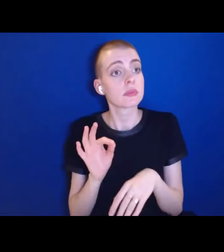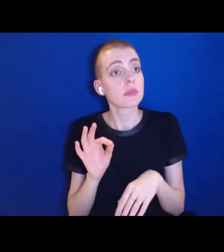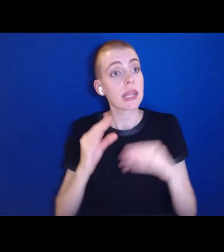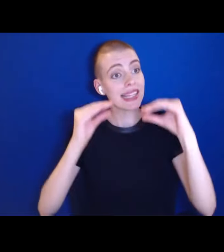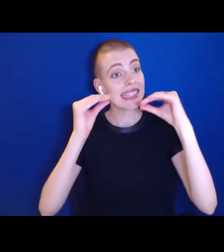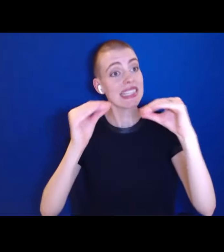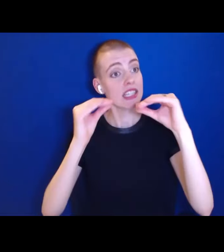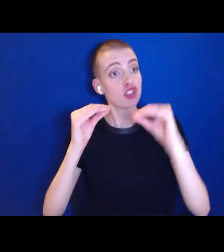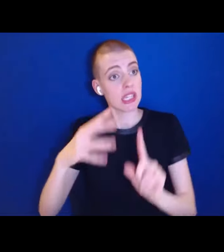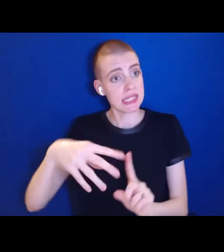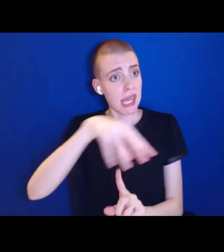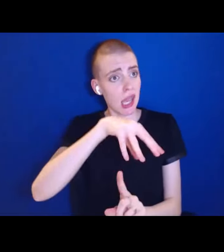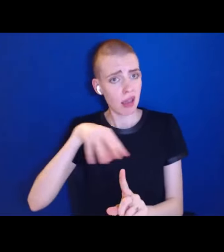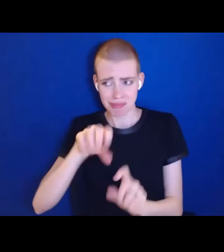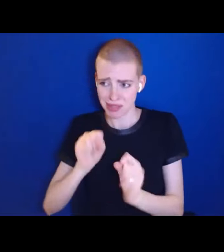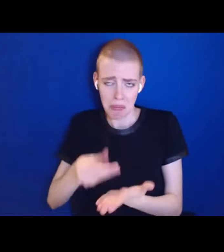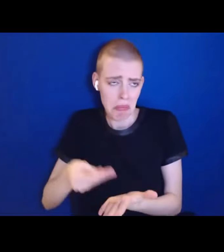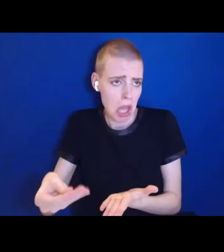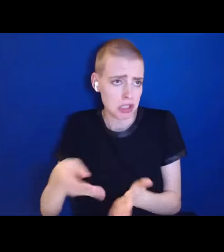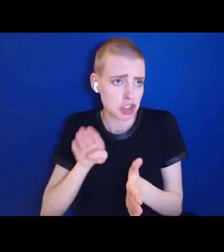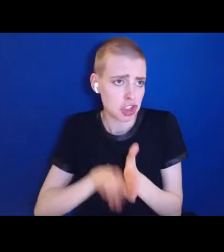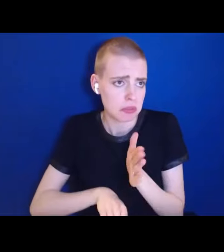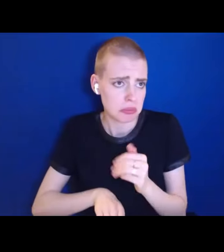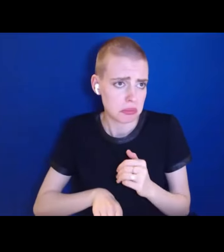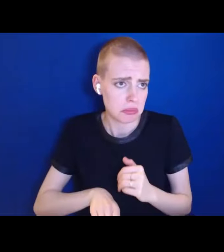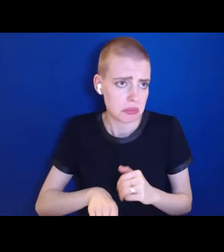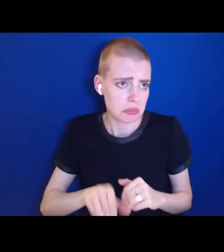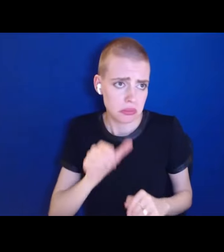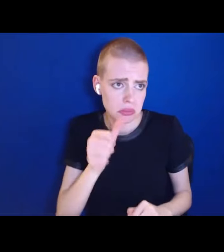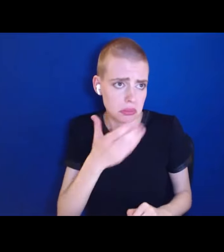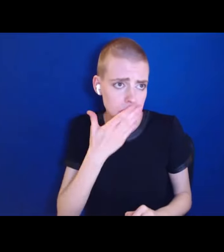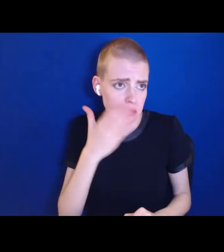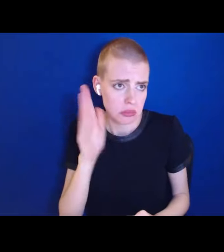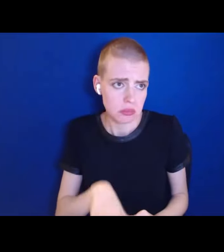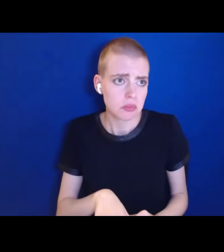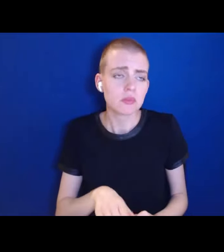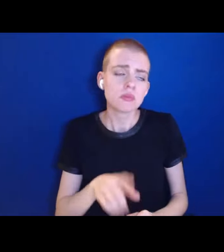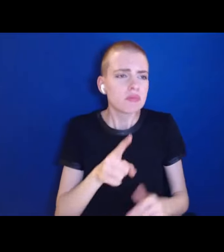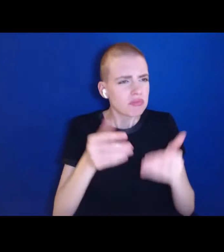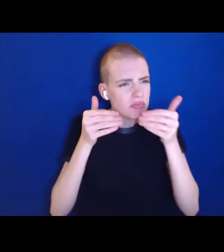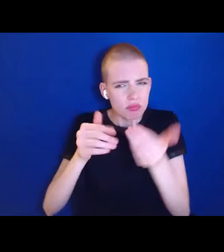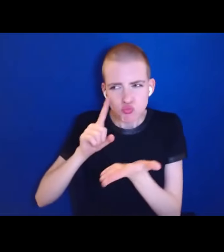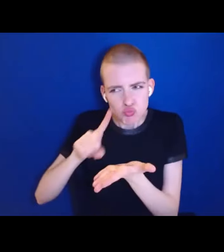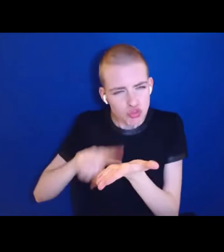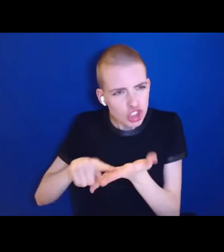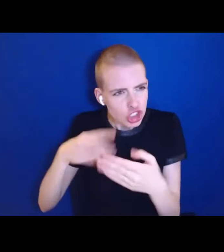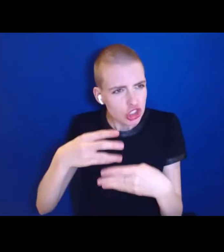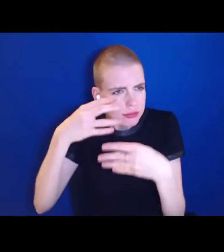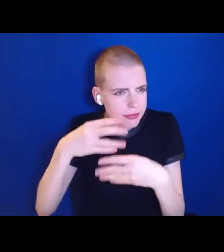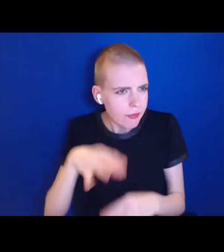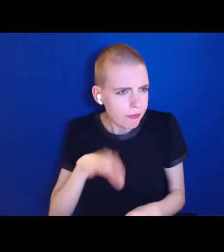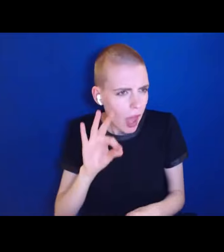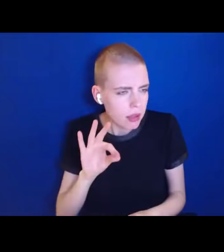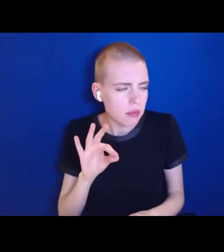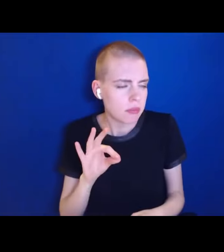really not that expensive, and so you can search around and find them.